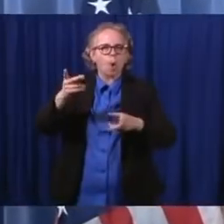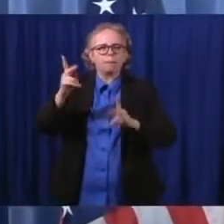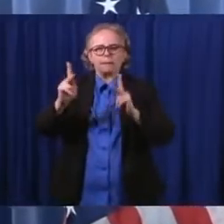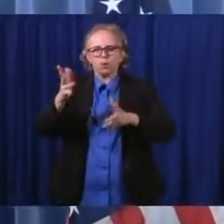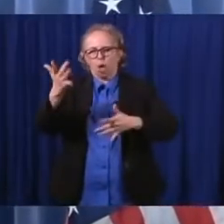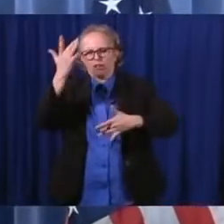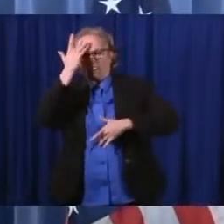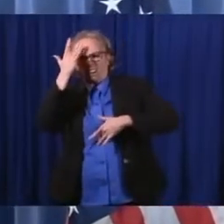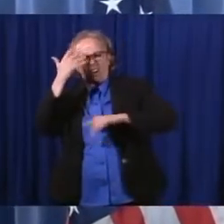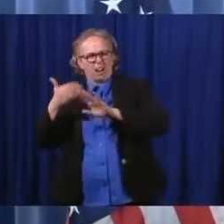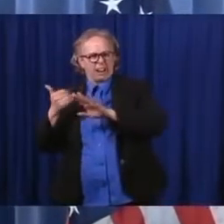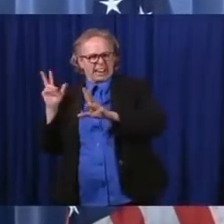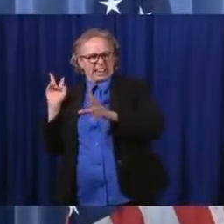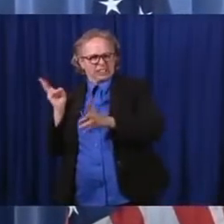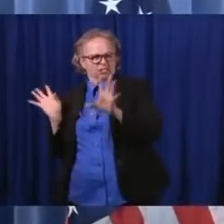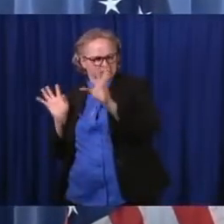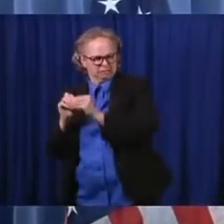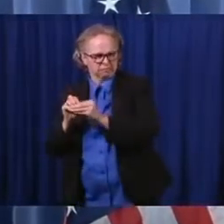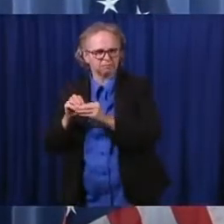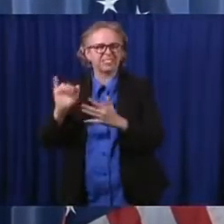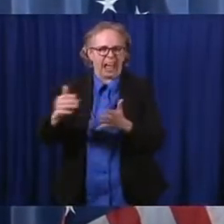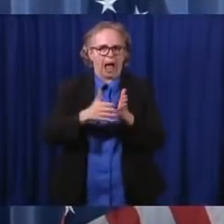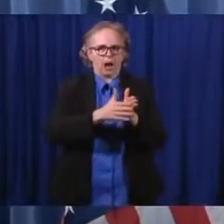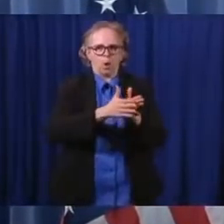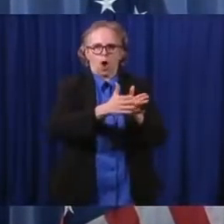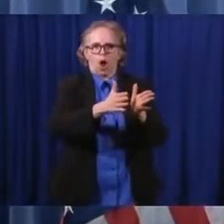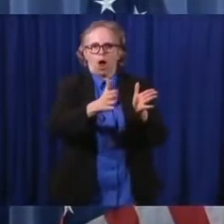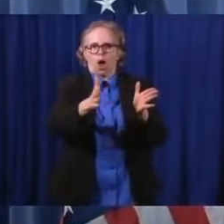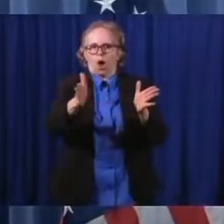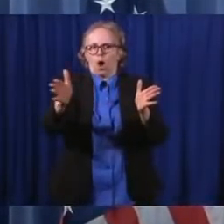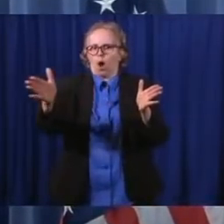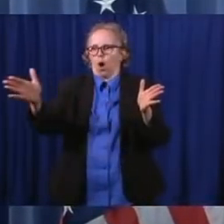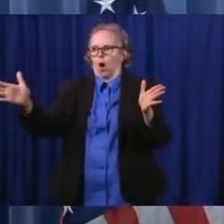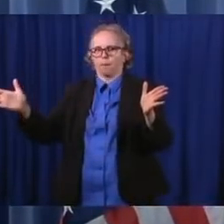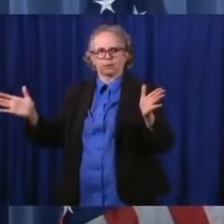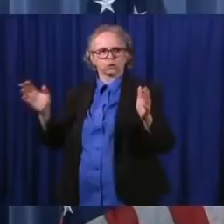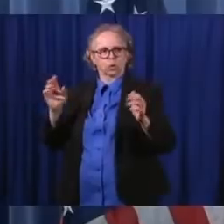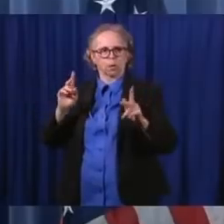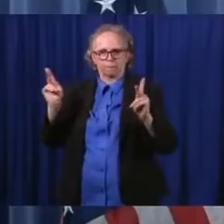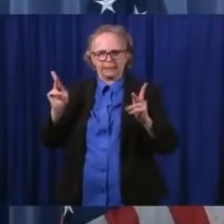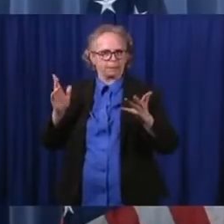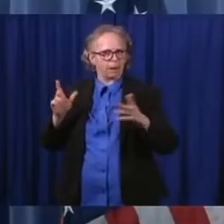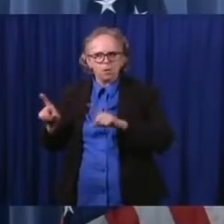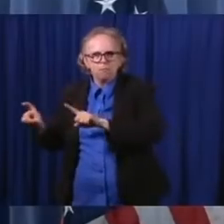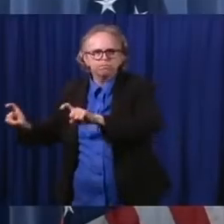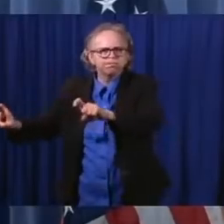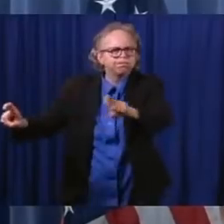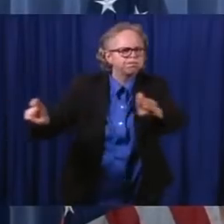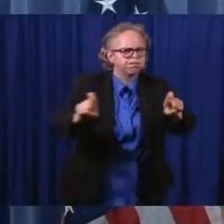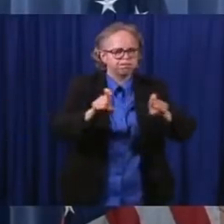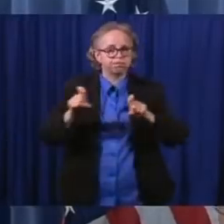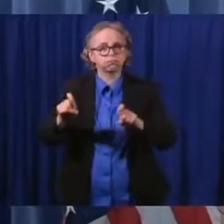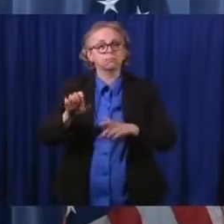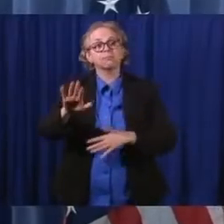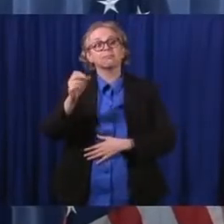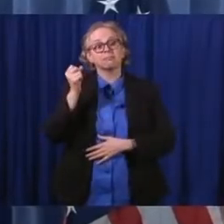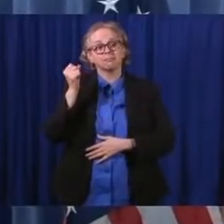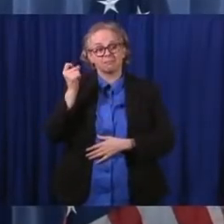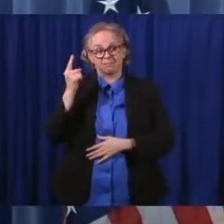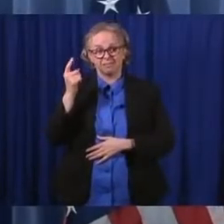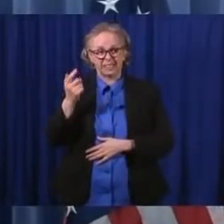expanded testing, which is moving forward, healthcare providers are able to test anyone with